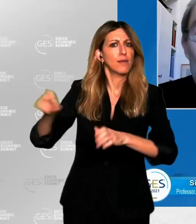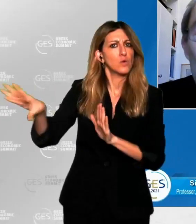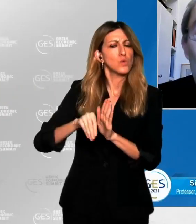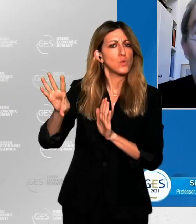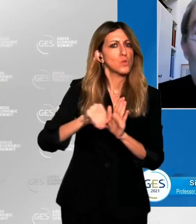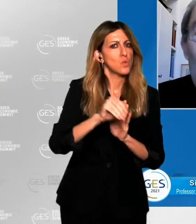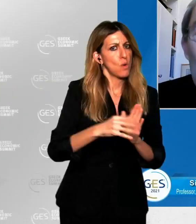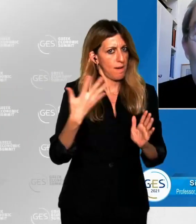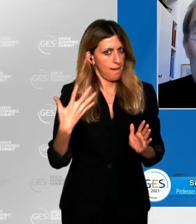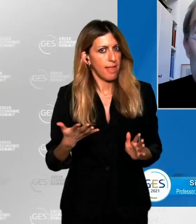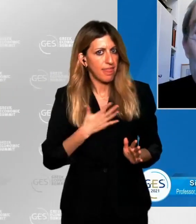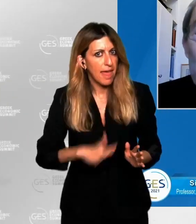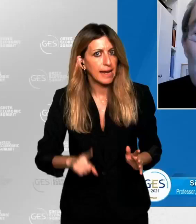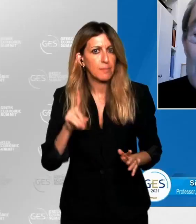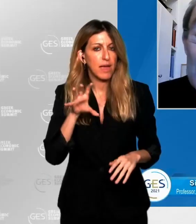doesn't help.